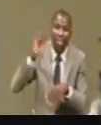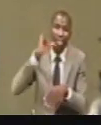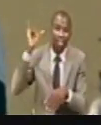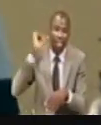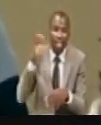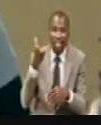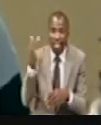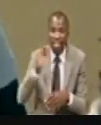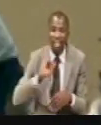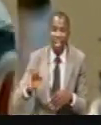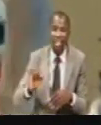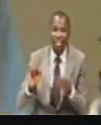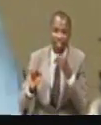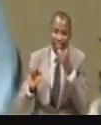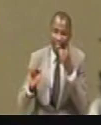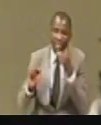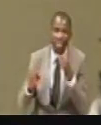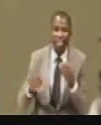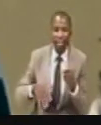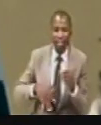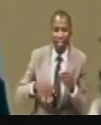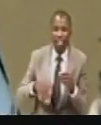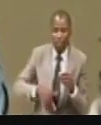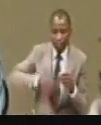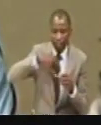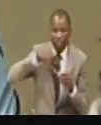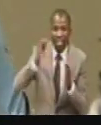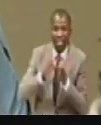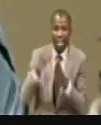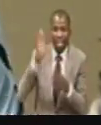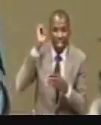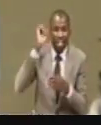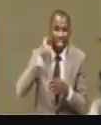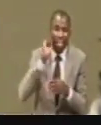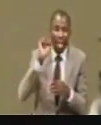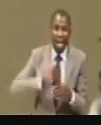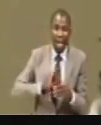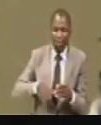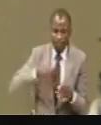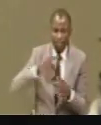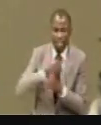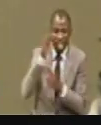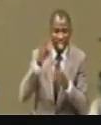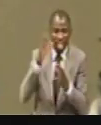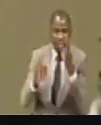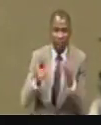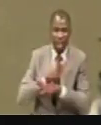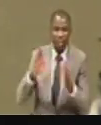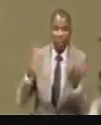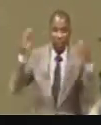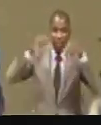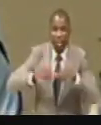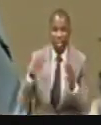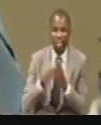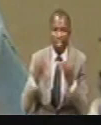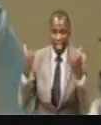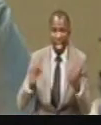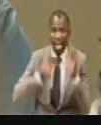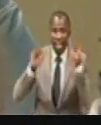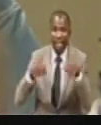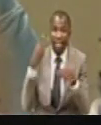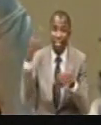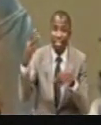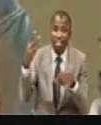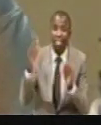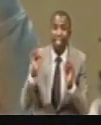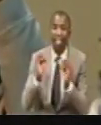I did not come out yesterday because I said I want to check. There is a sensation I'm going to get if I don't wear my glasses. And throughout today,